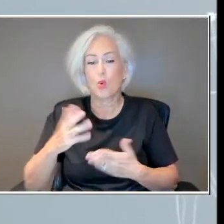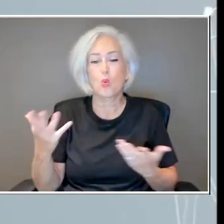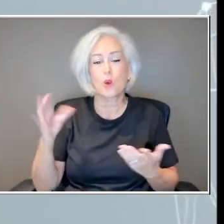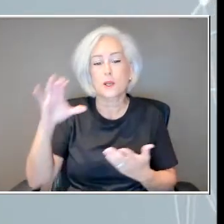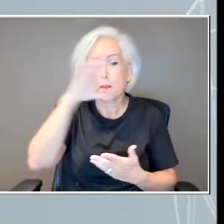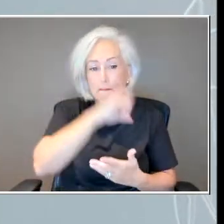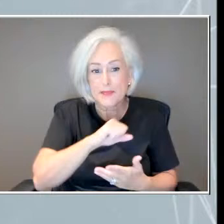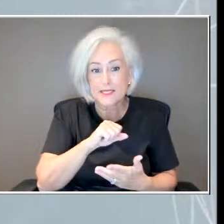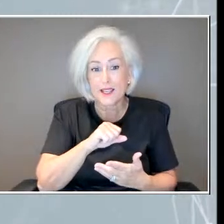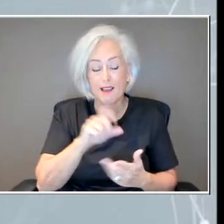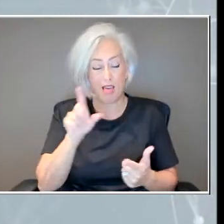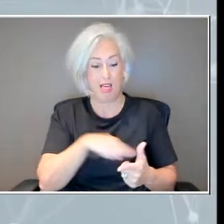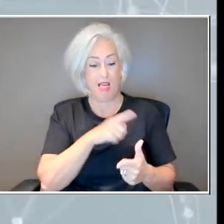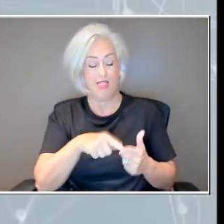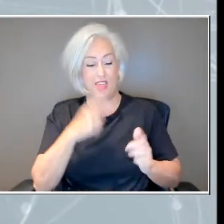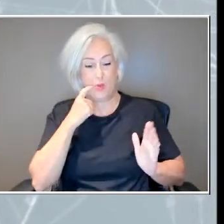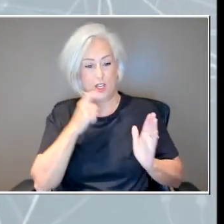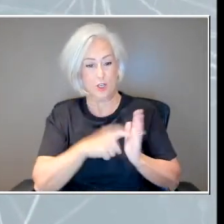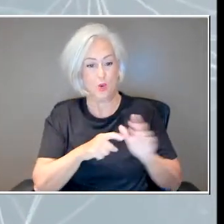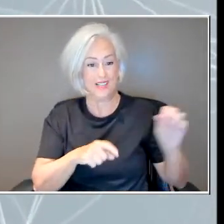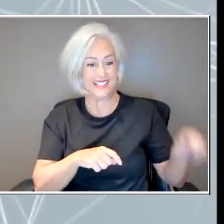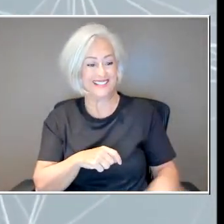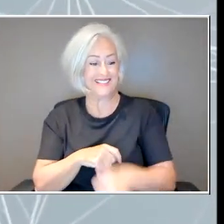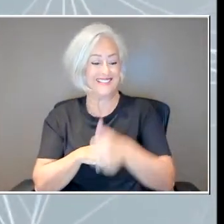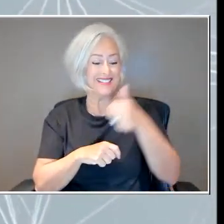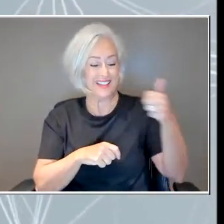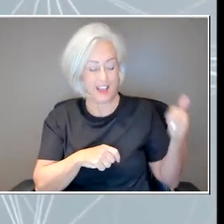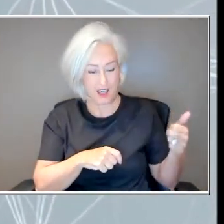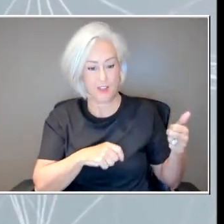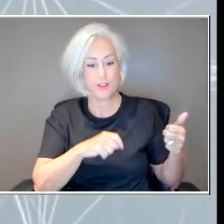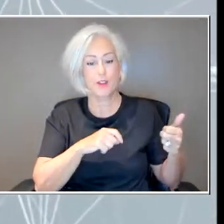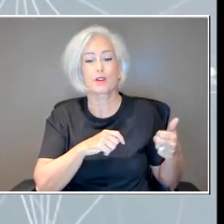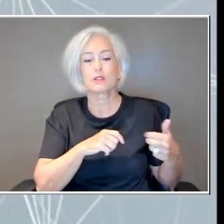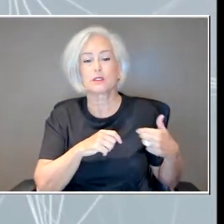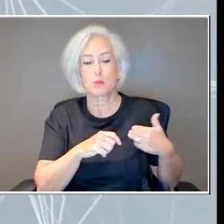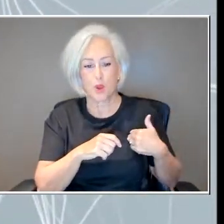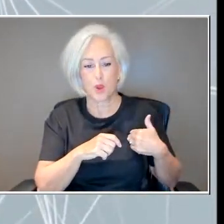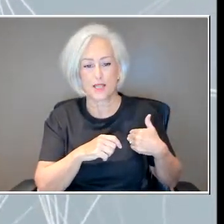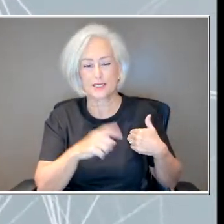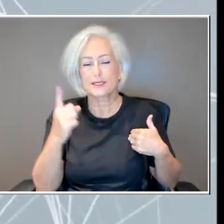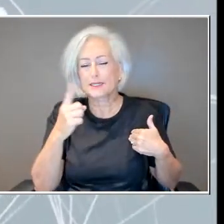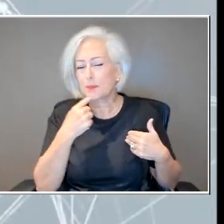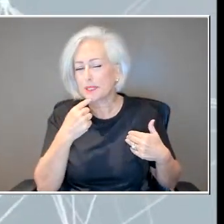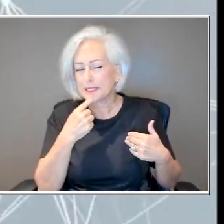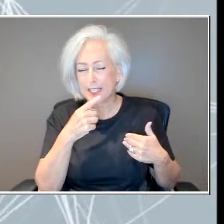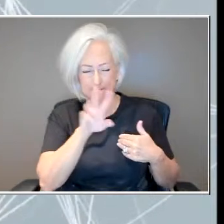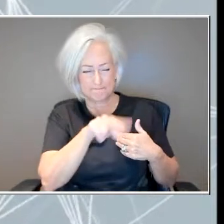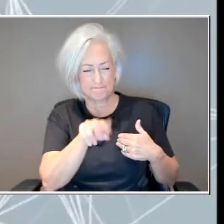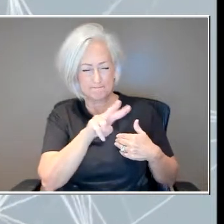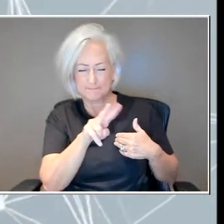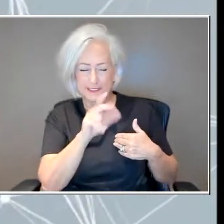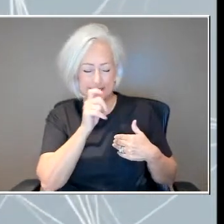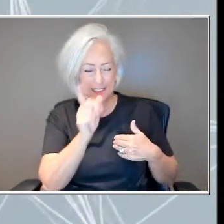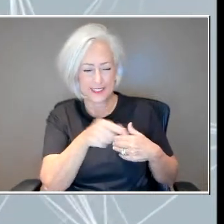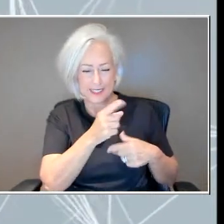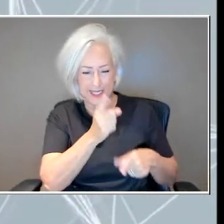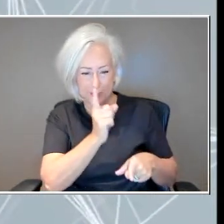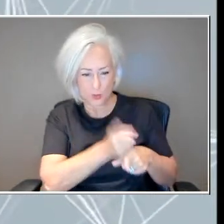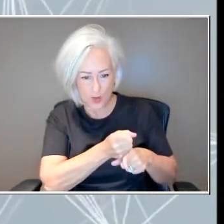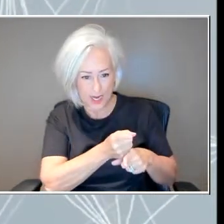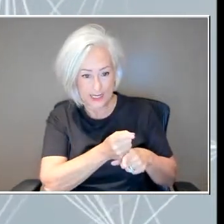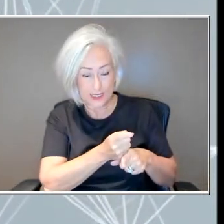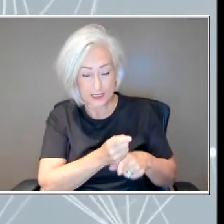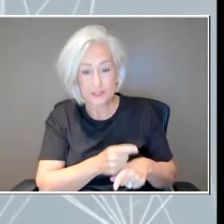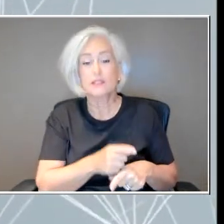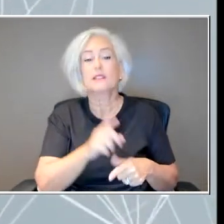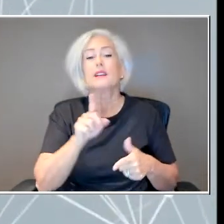other breast. Even on the outside imaging, our radiologist said, something isn't quite right about that. And then ultimately she had a breast